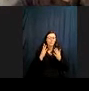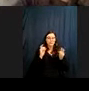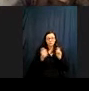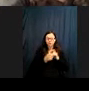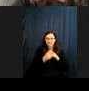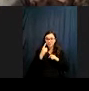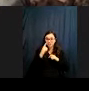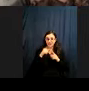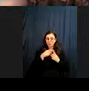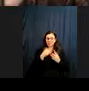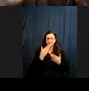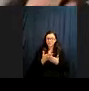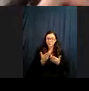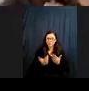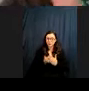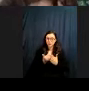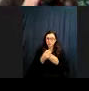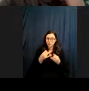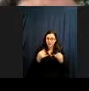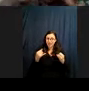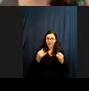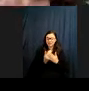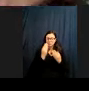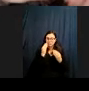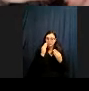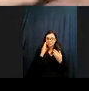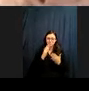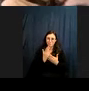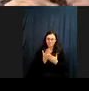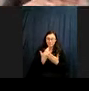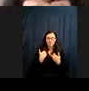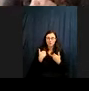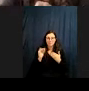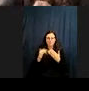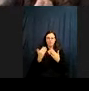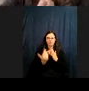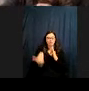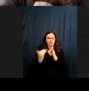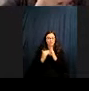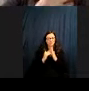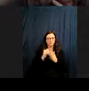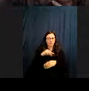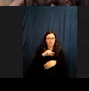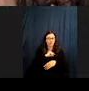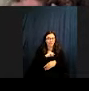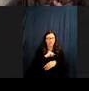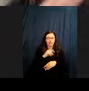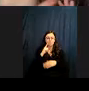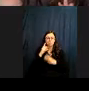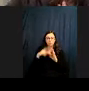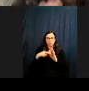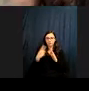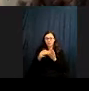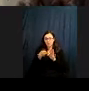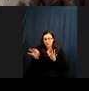when you get to that new line and new information comes, so that there's this recursive quality of reading a line, getting